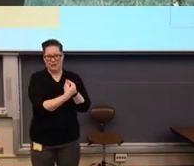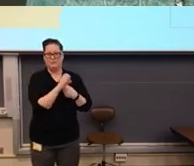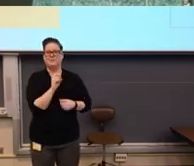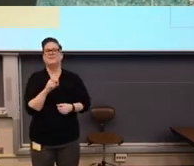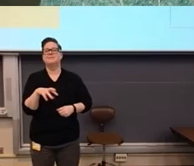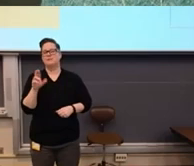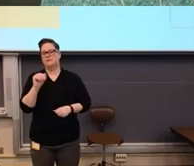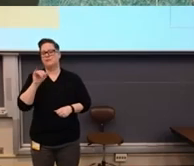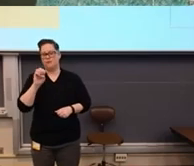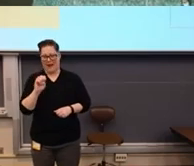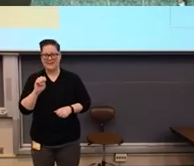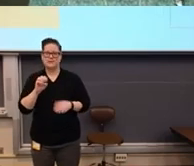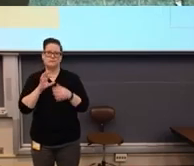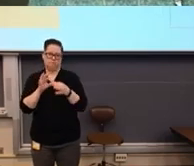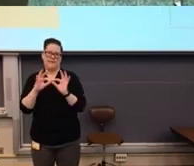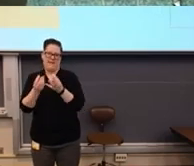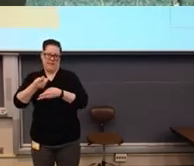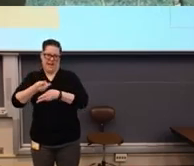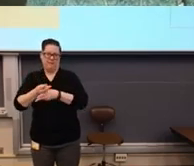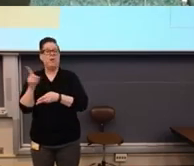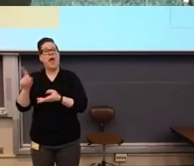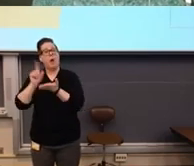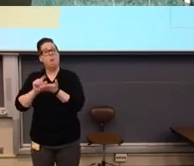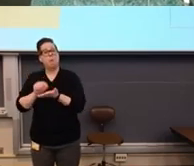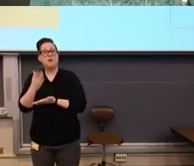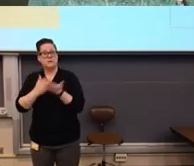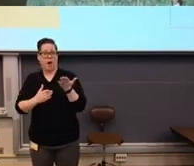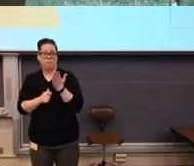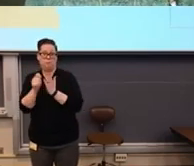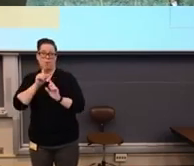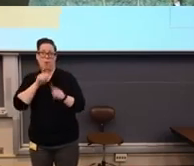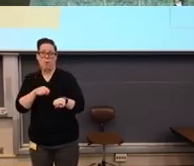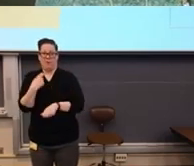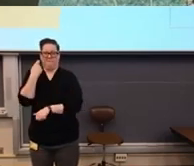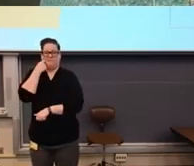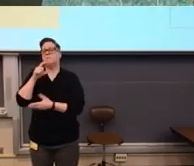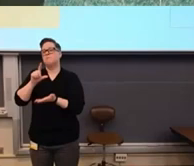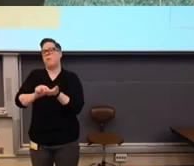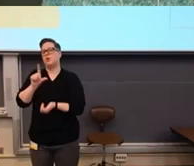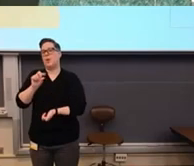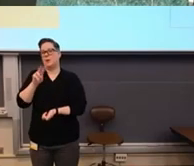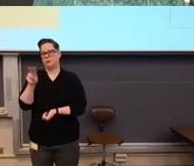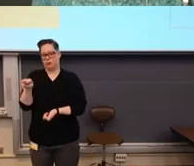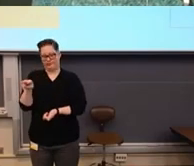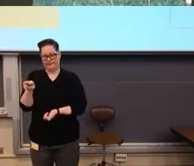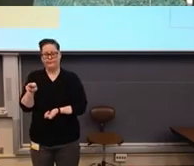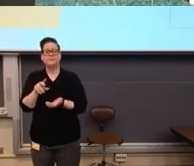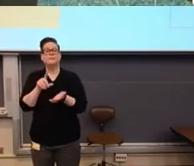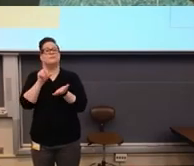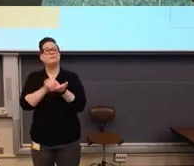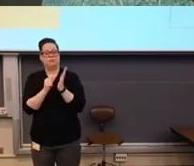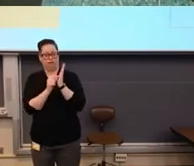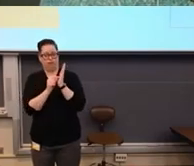And they have released a couple of reports, the most recent in 2022, and that report